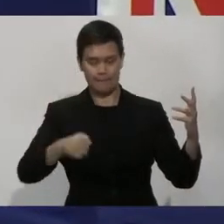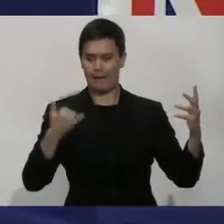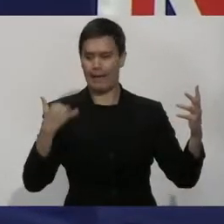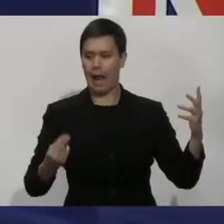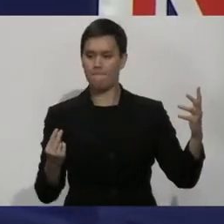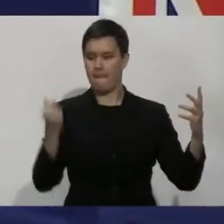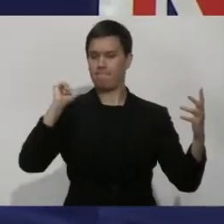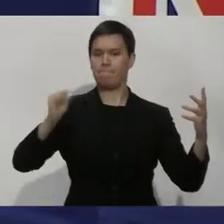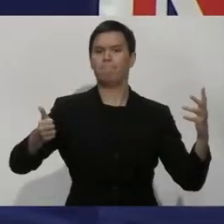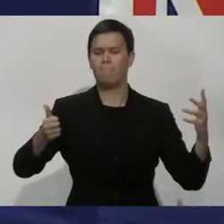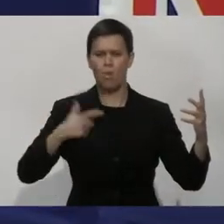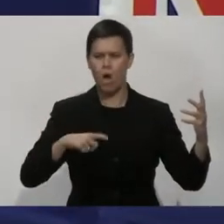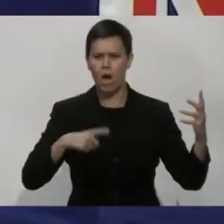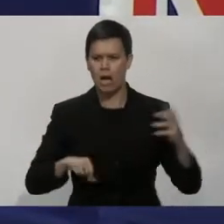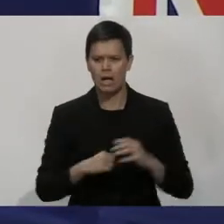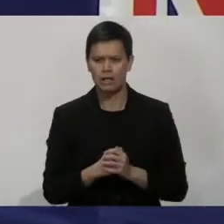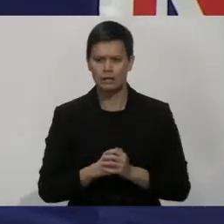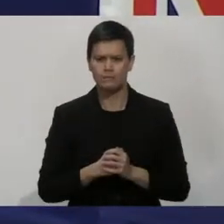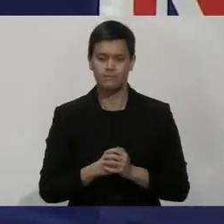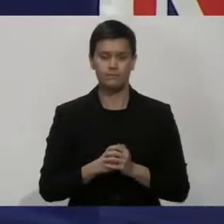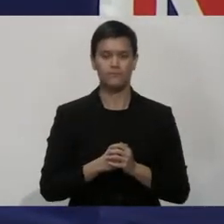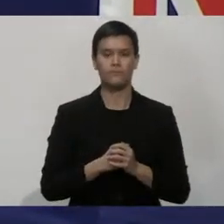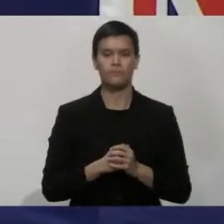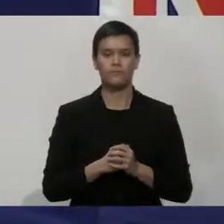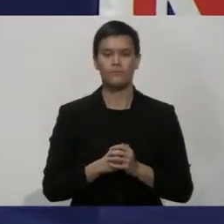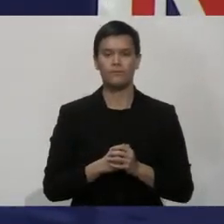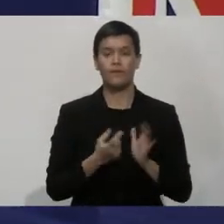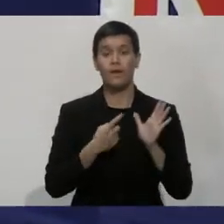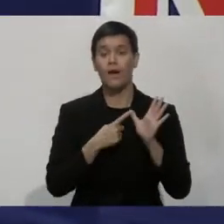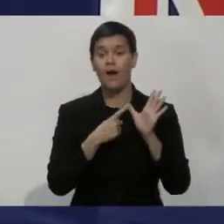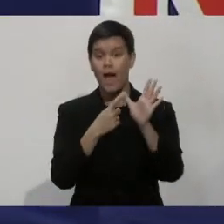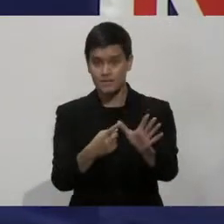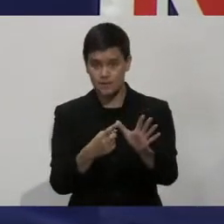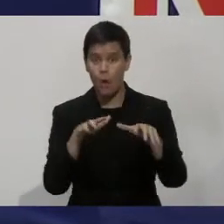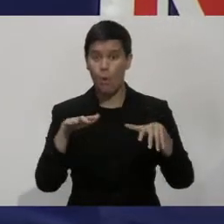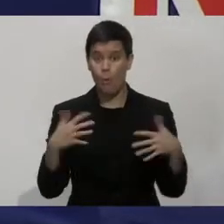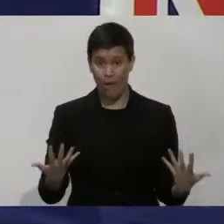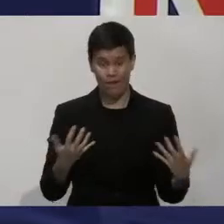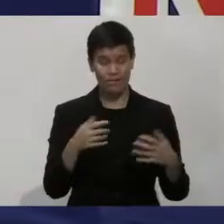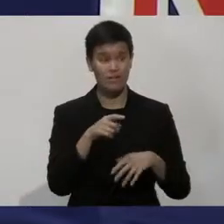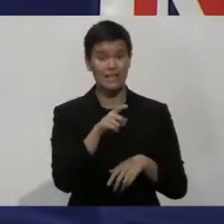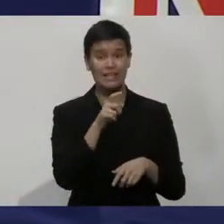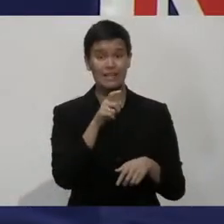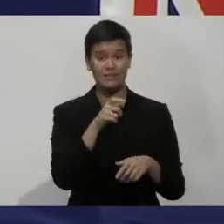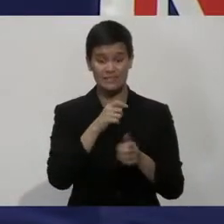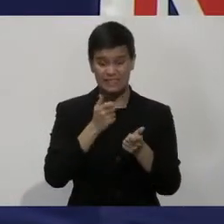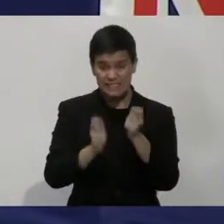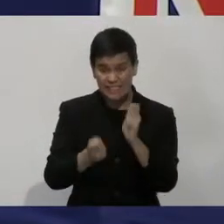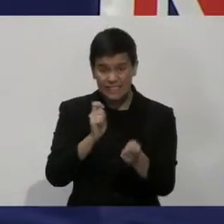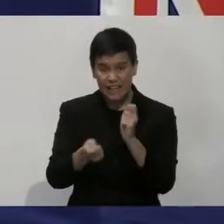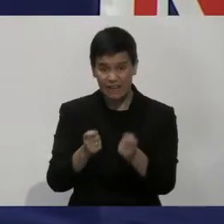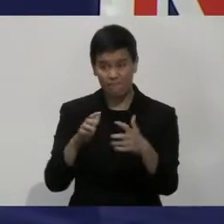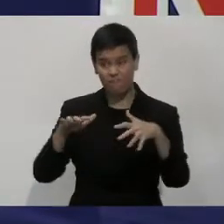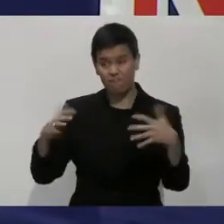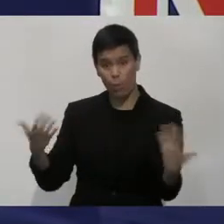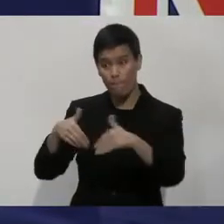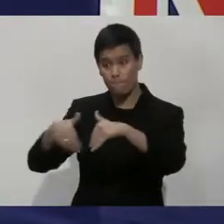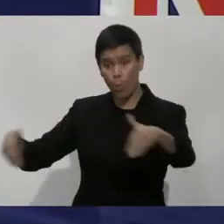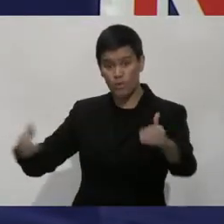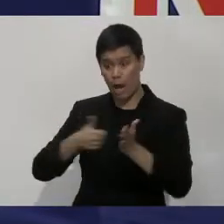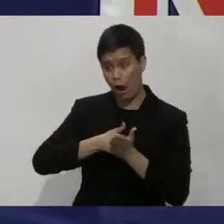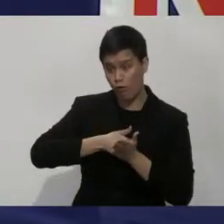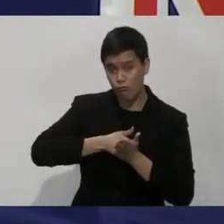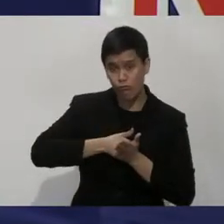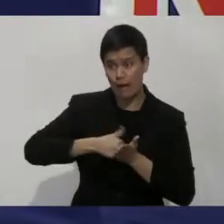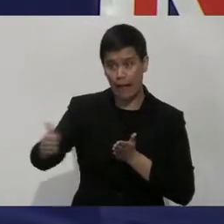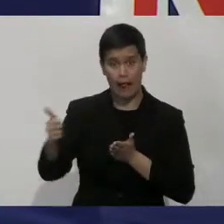days. There was a degree of complexity in rolling out regular testing amongst a large number